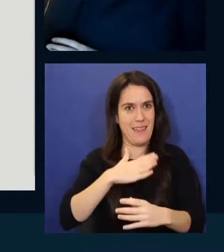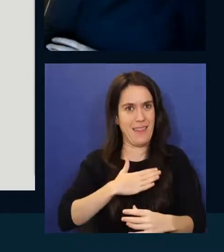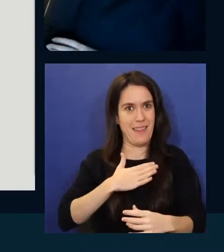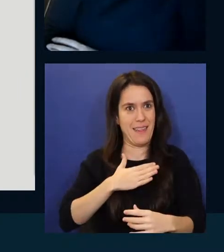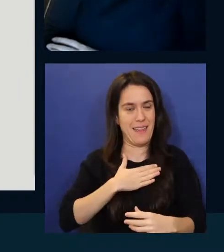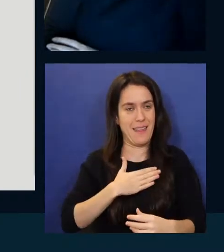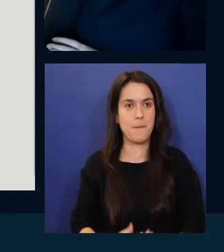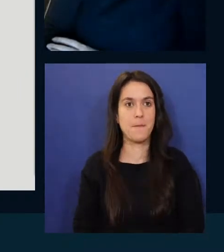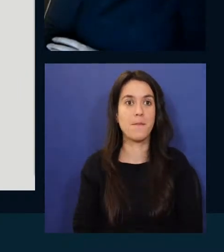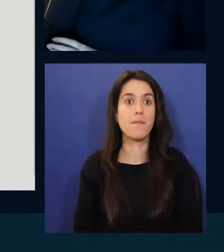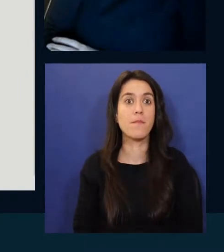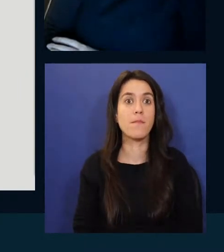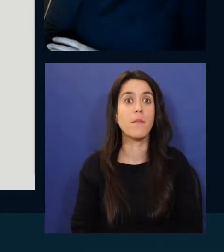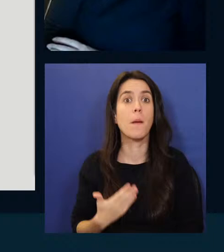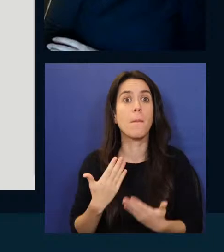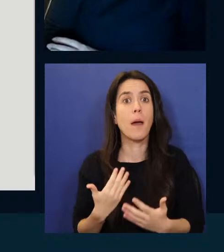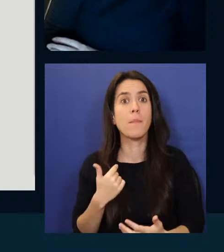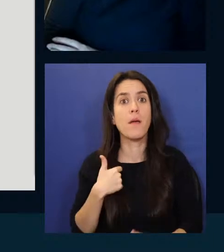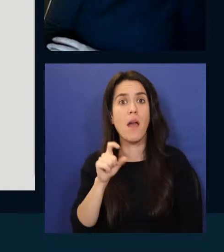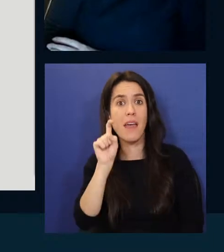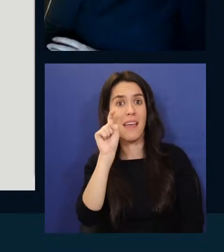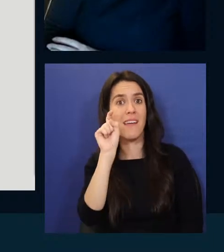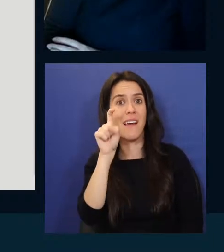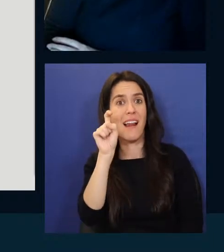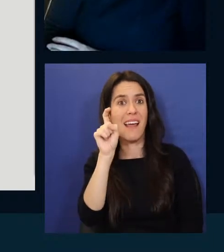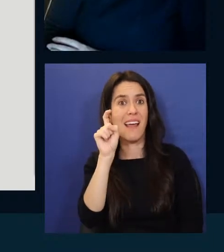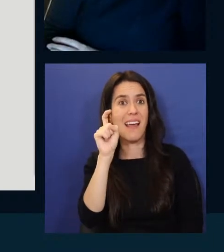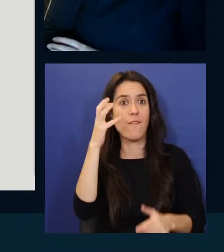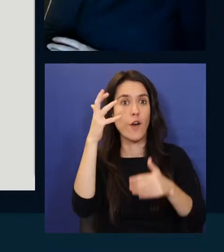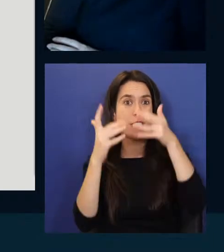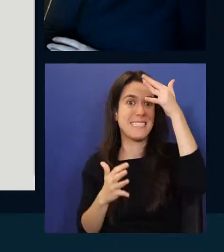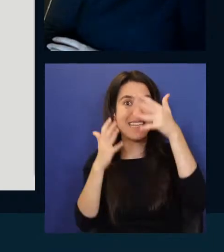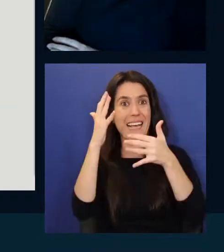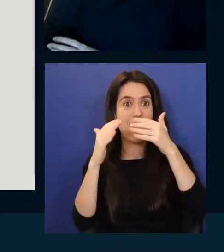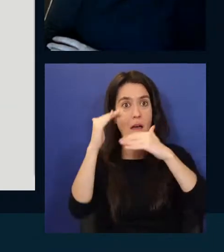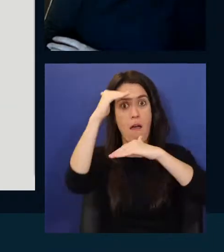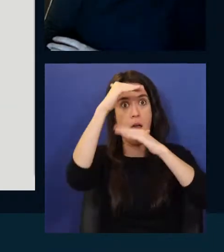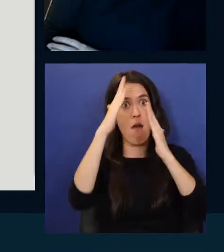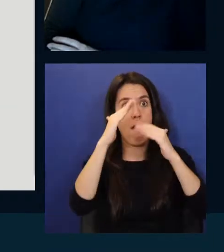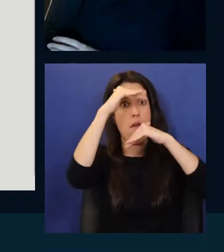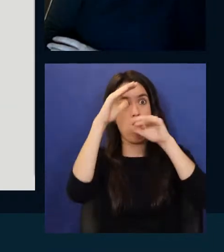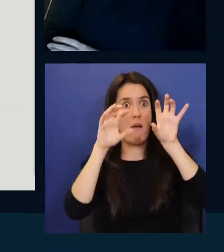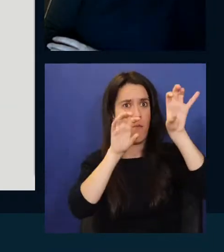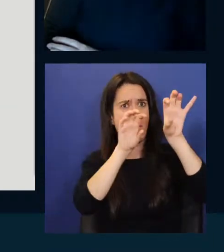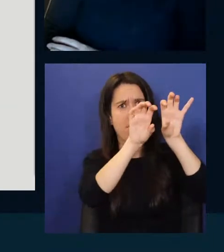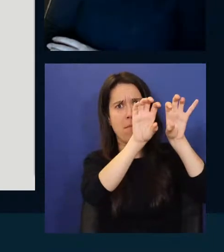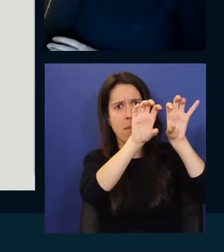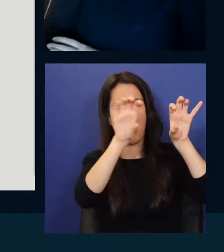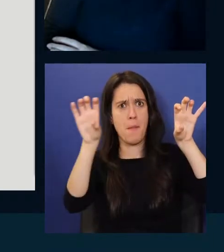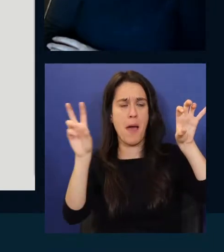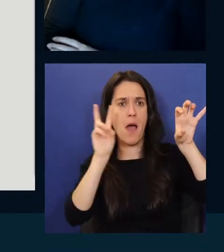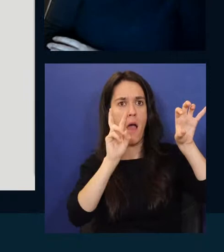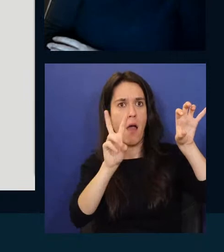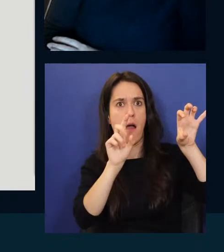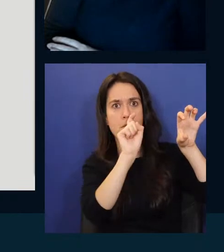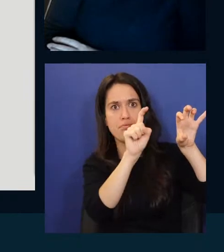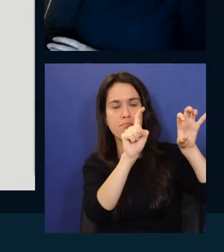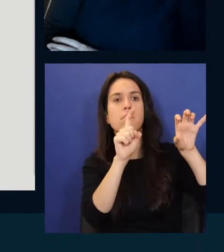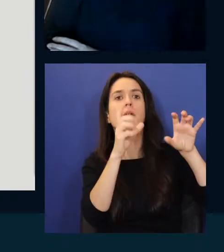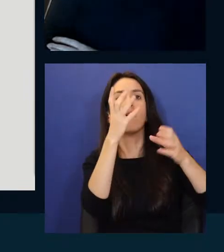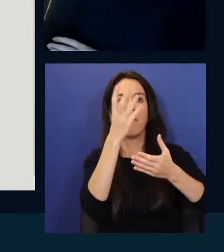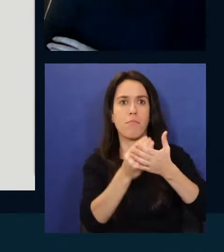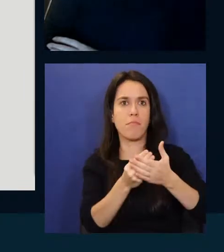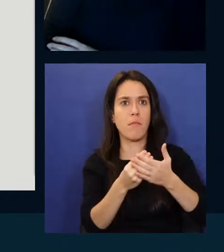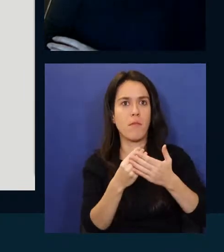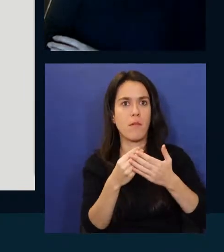click on a specific data set here, you can actually see there are the option to create it. It's going